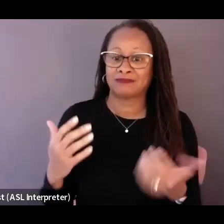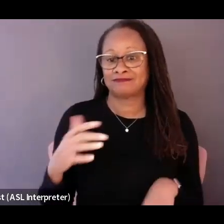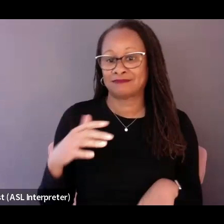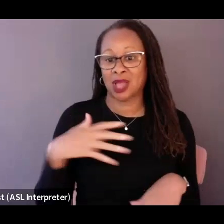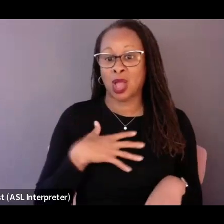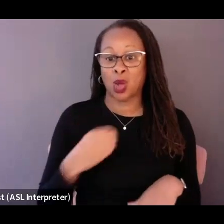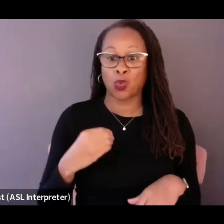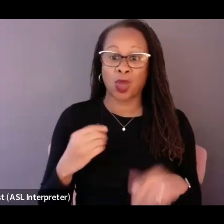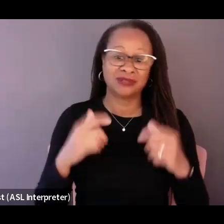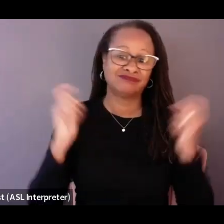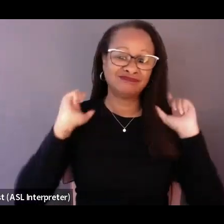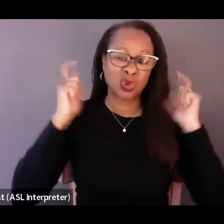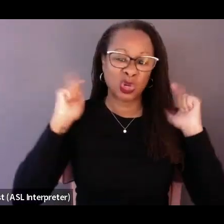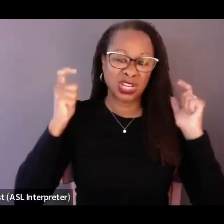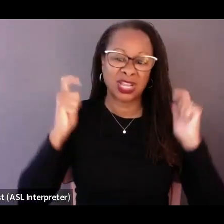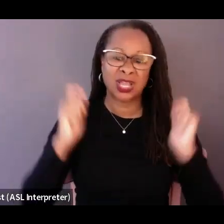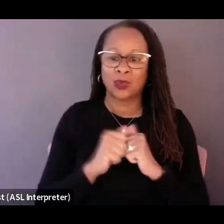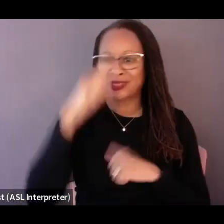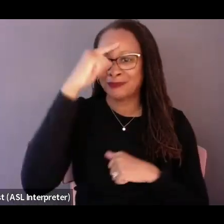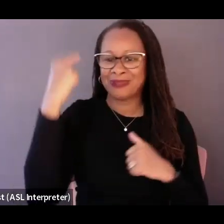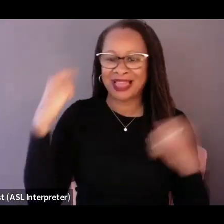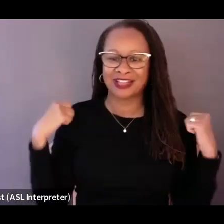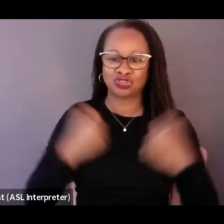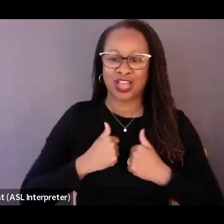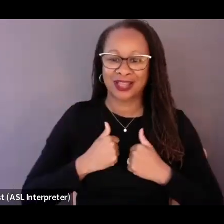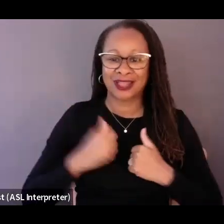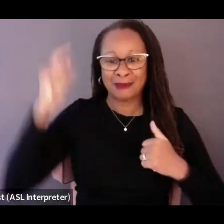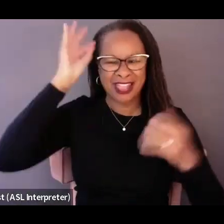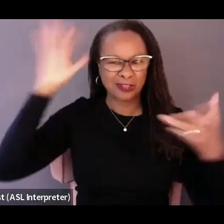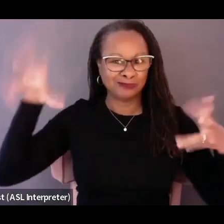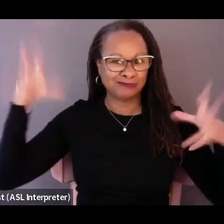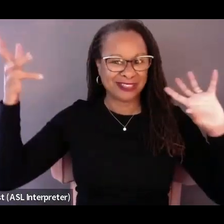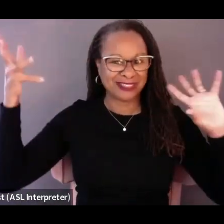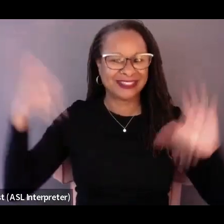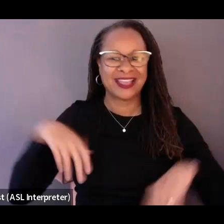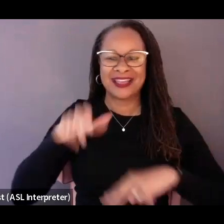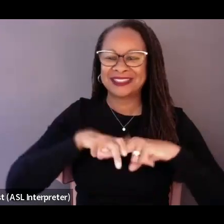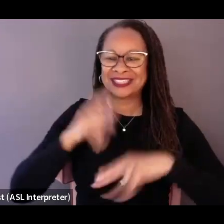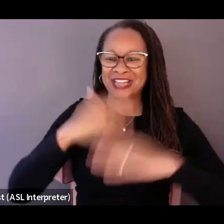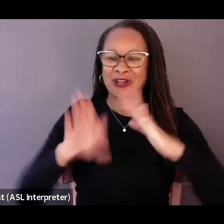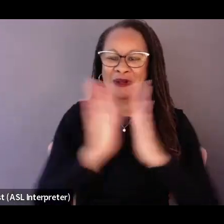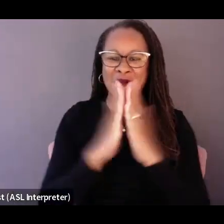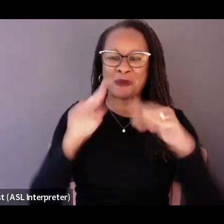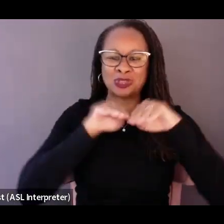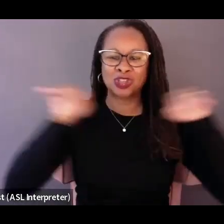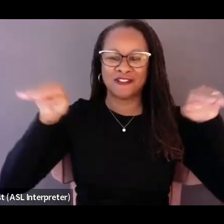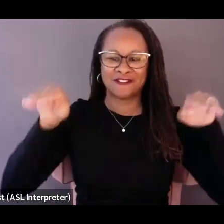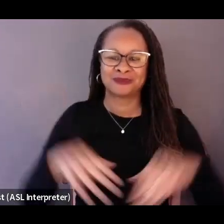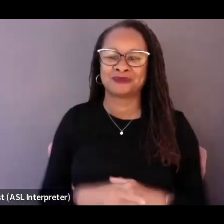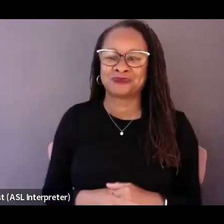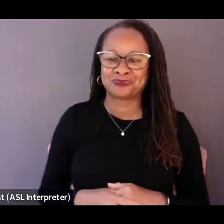white hoodie with a black jacket. I have messy hair, and I am sitting under a bookshelf.